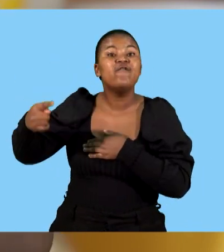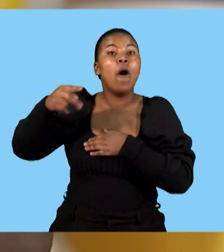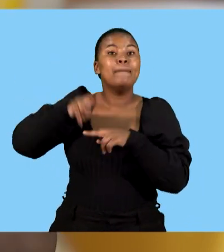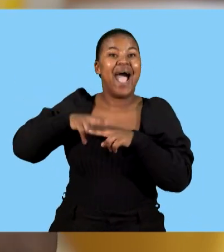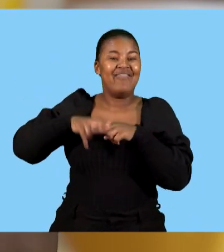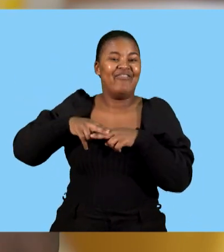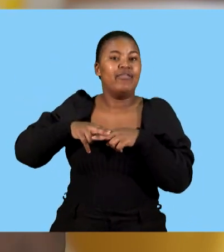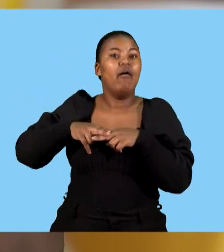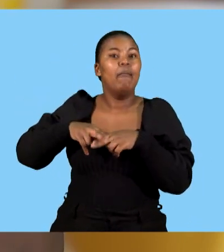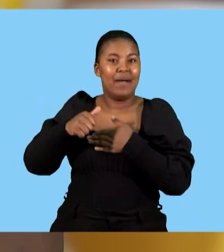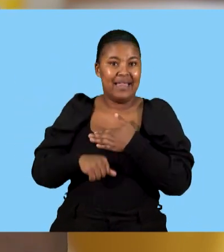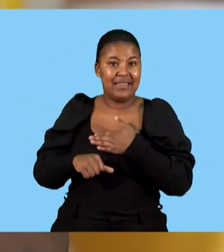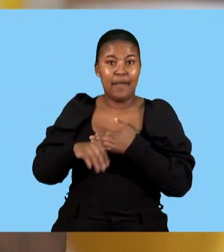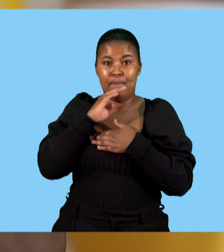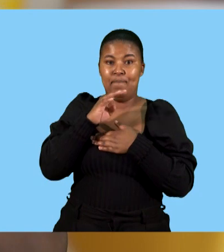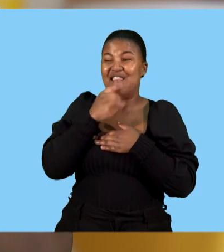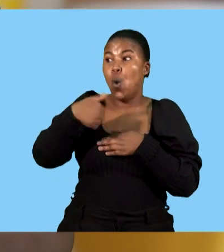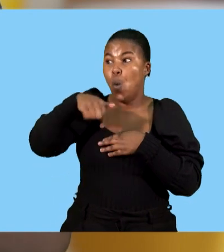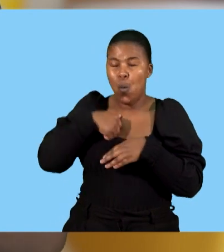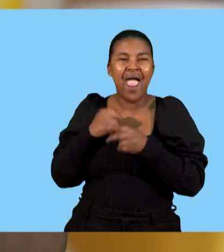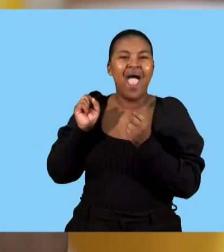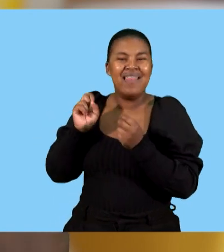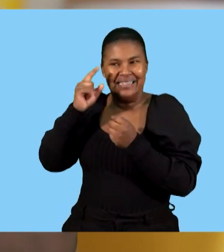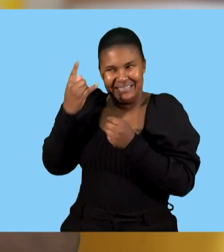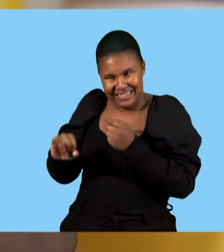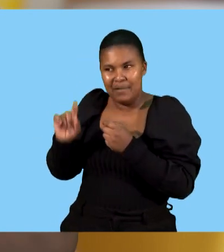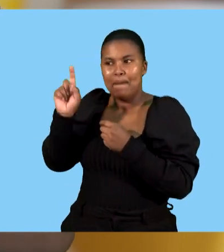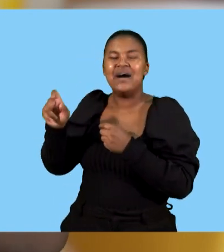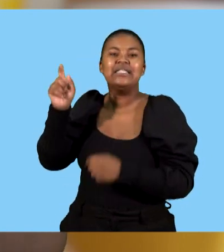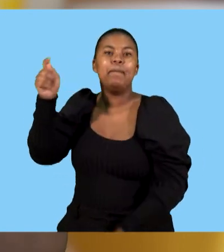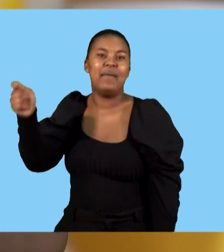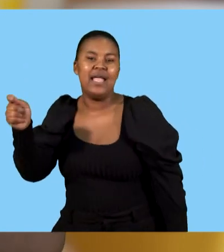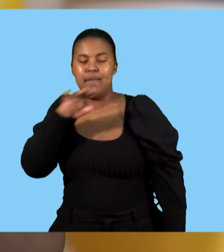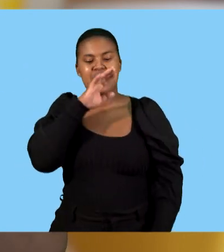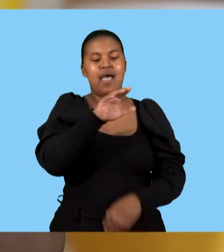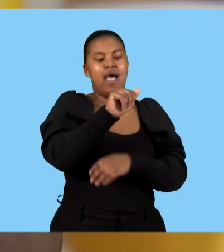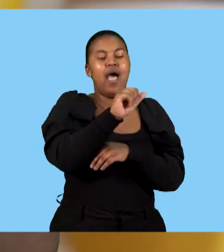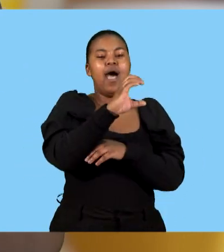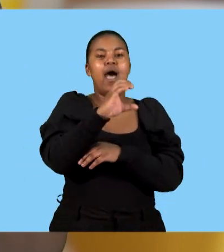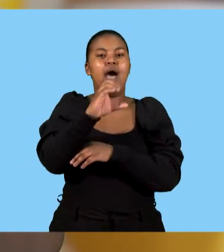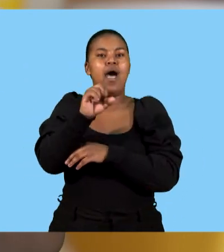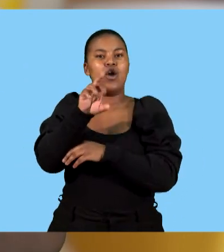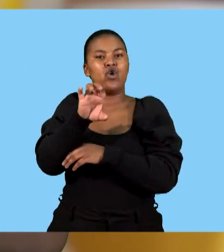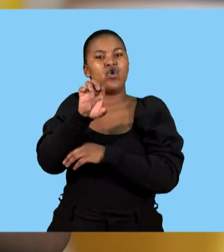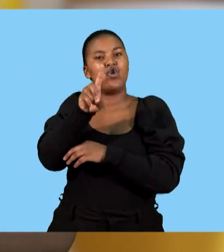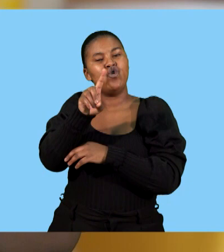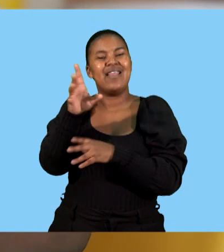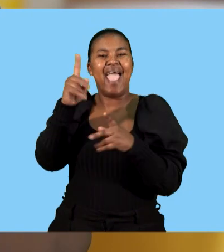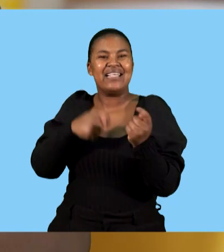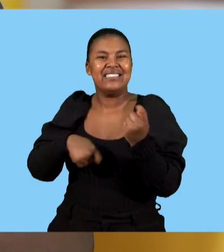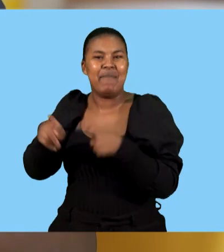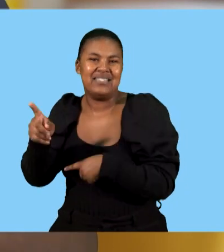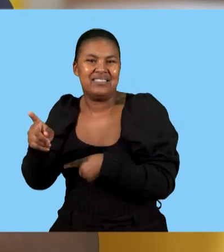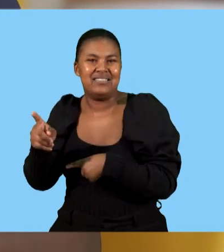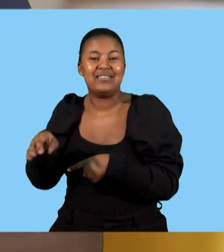are owing. So there has to be an accrued expense, an expense that is still owing to our insurance